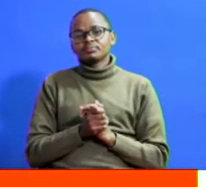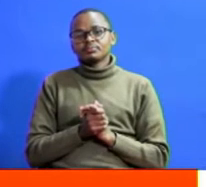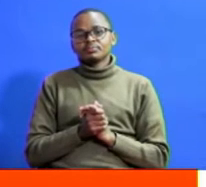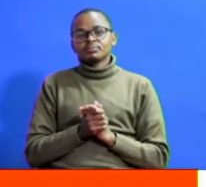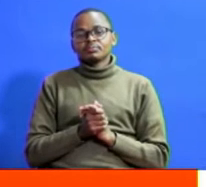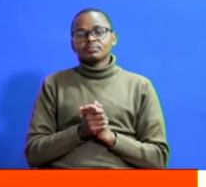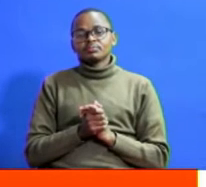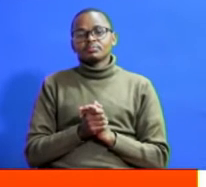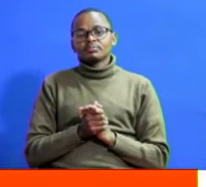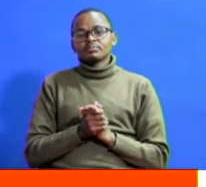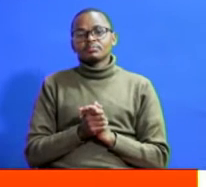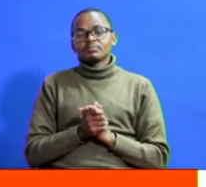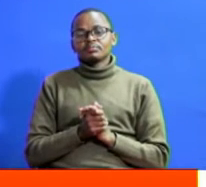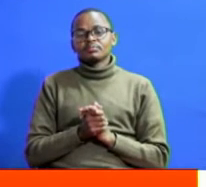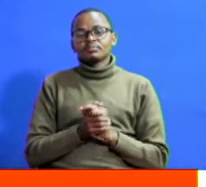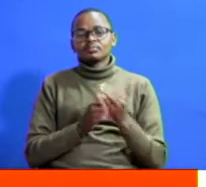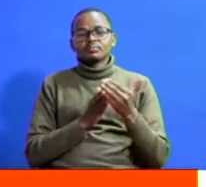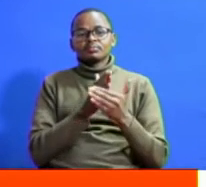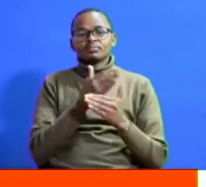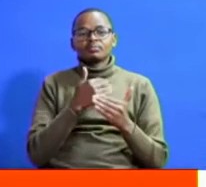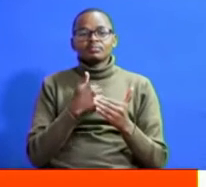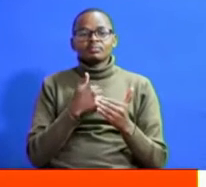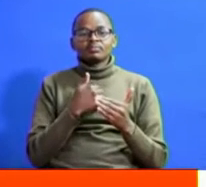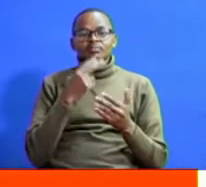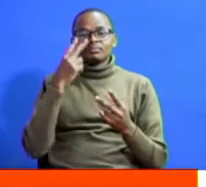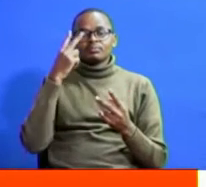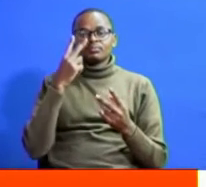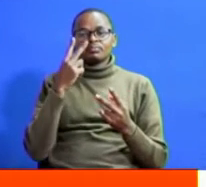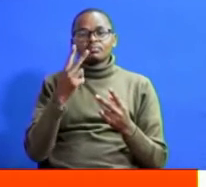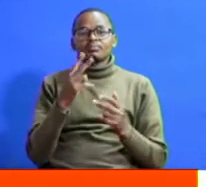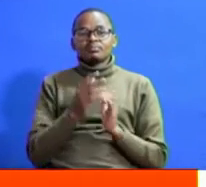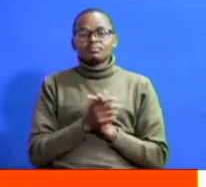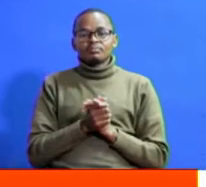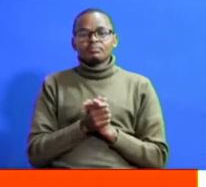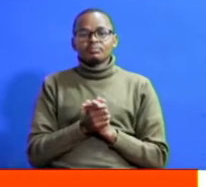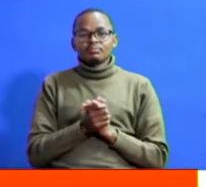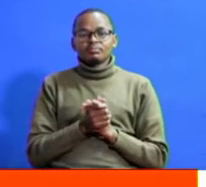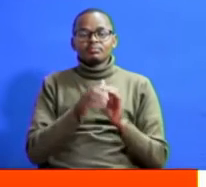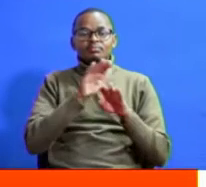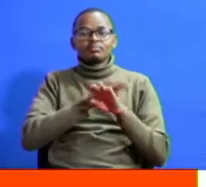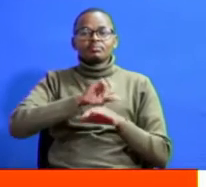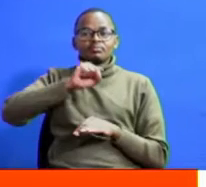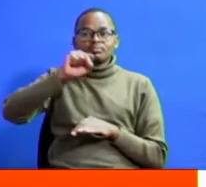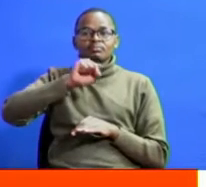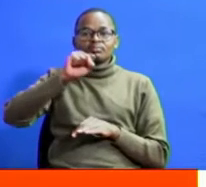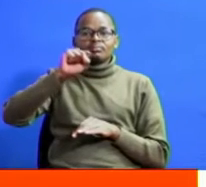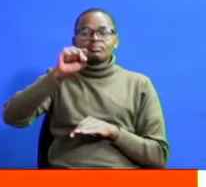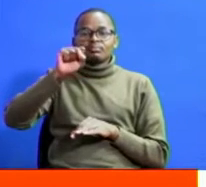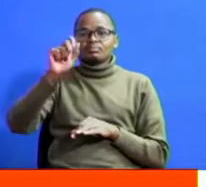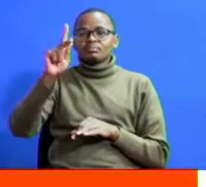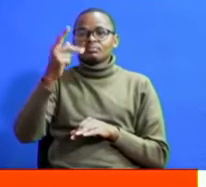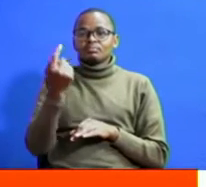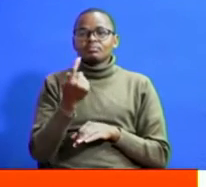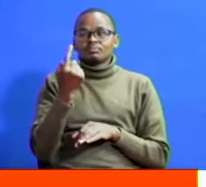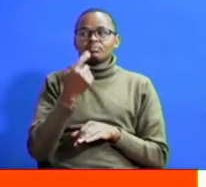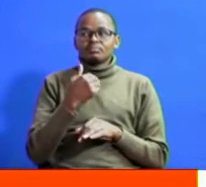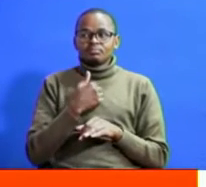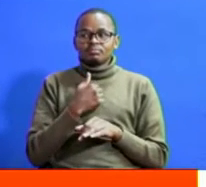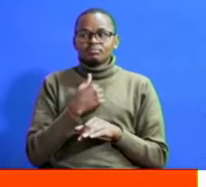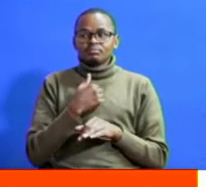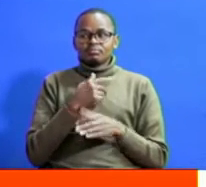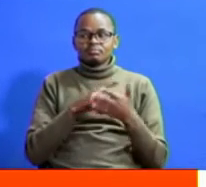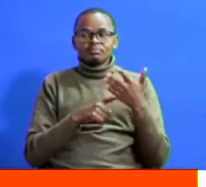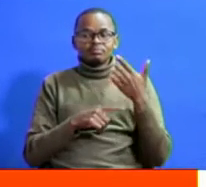he is a leader, because actually we have seen on the campaign trails of Kenya Kwanza, we had